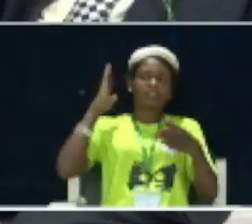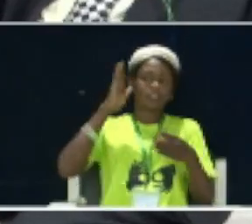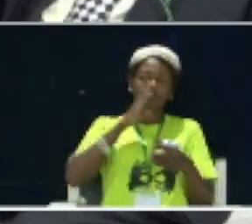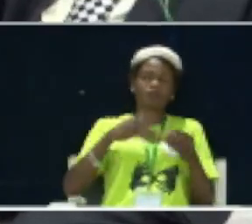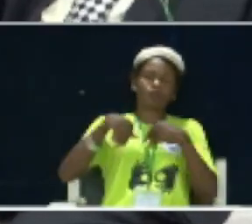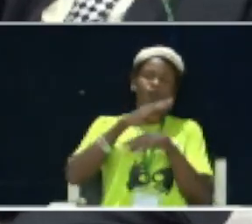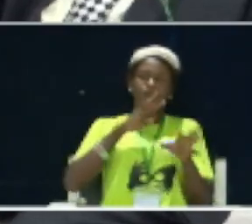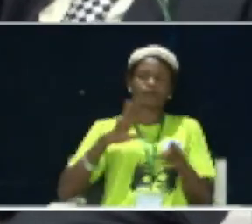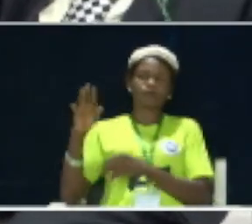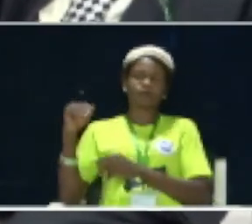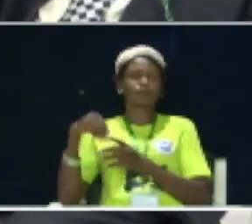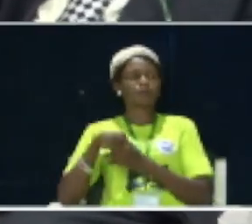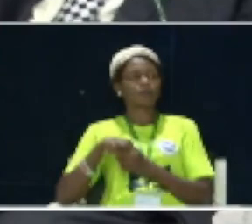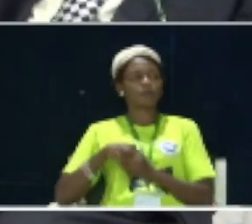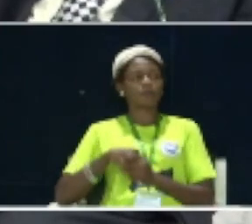overflow.